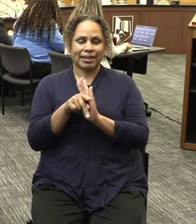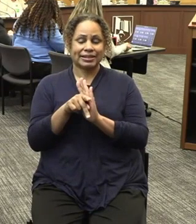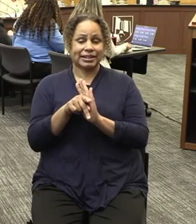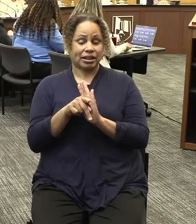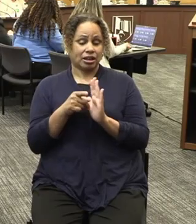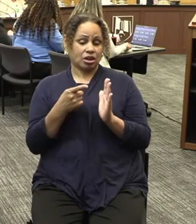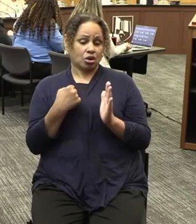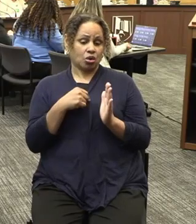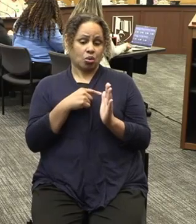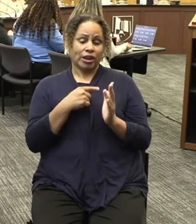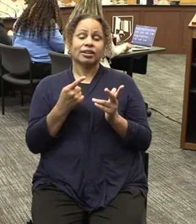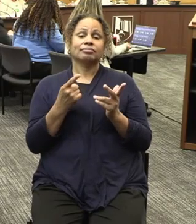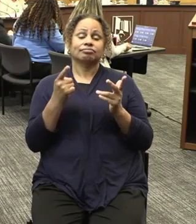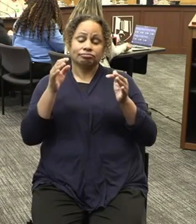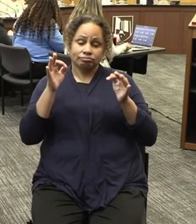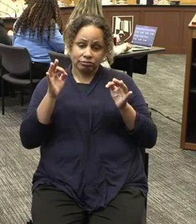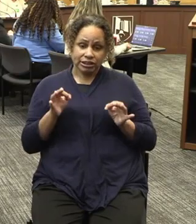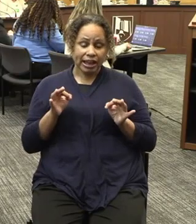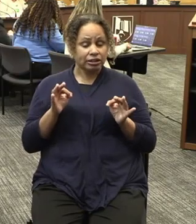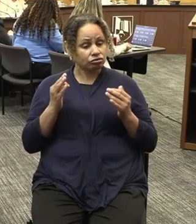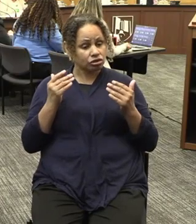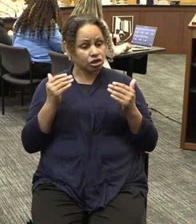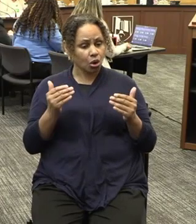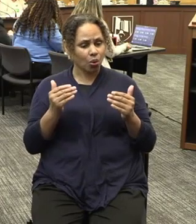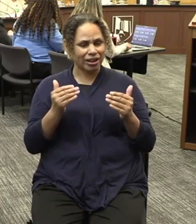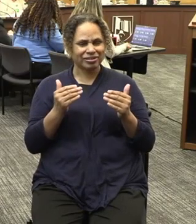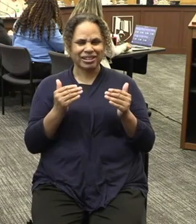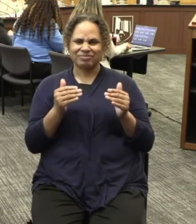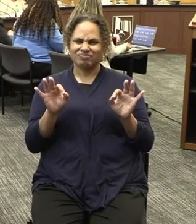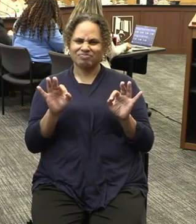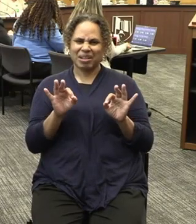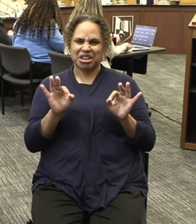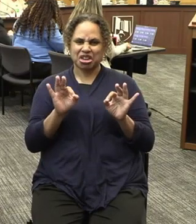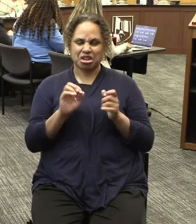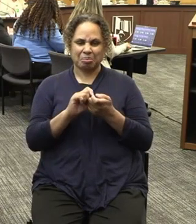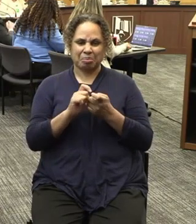went ahead and made really minor modifications. And again, this is